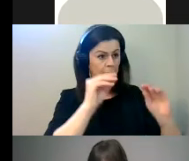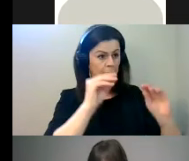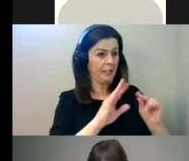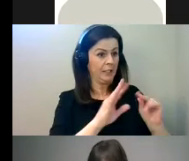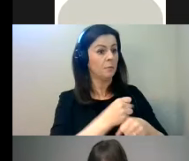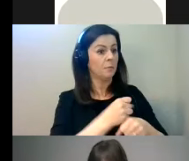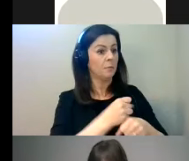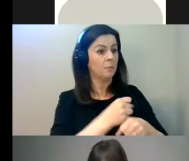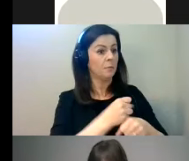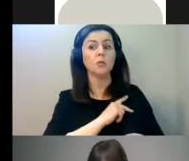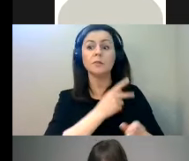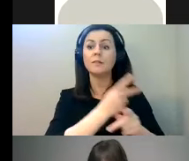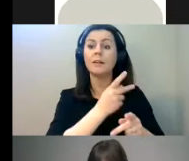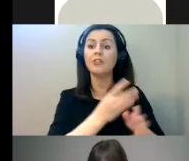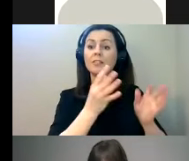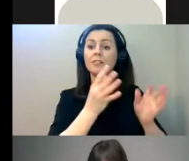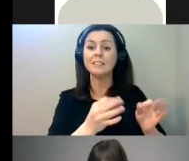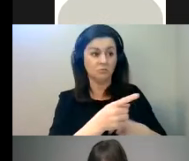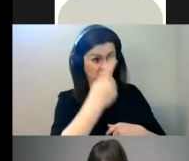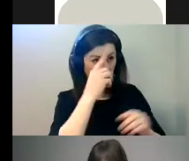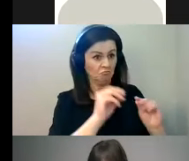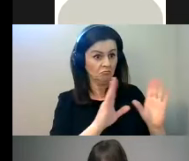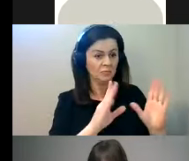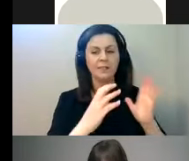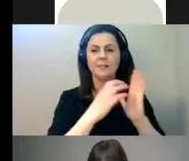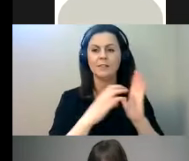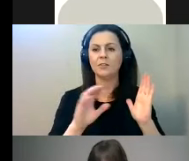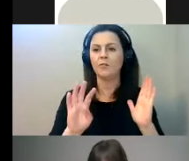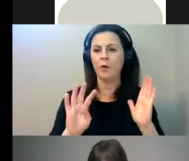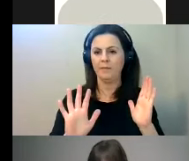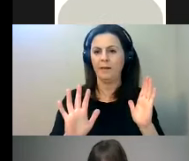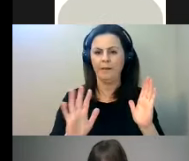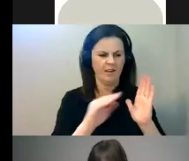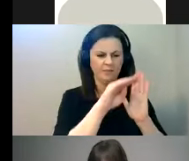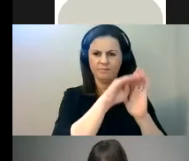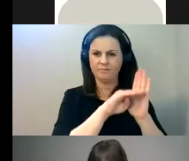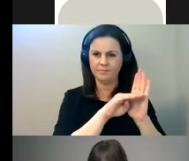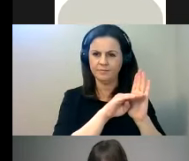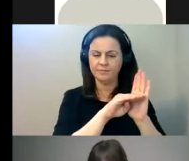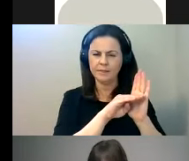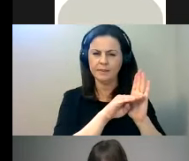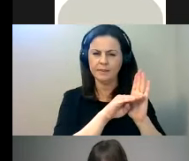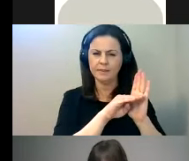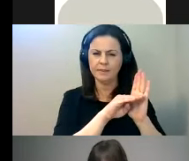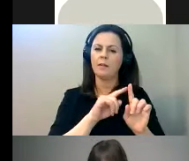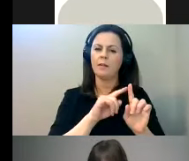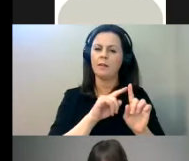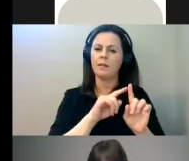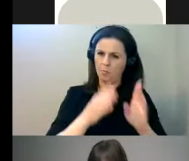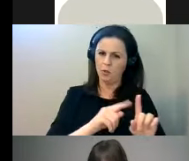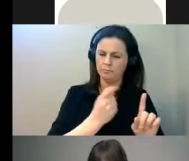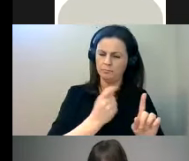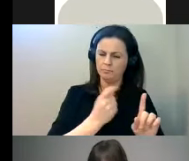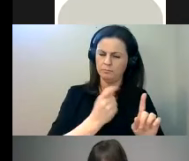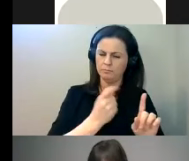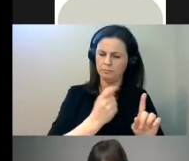decisions can be found in section 45. And again, it's the ability to understand information relevant to